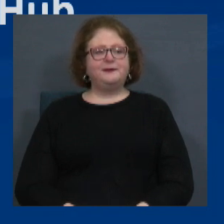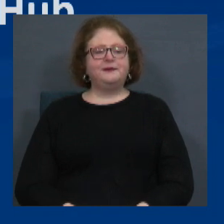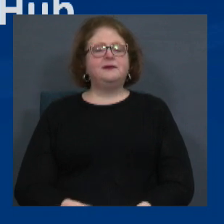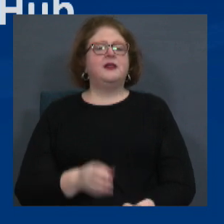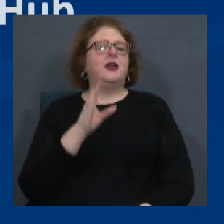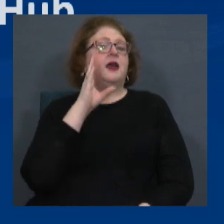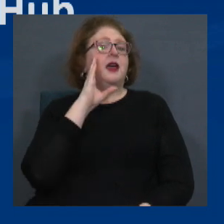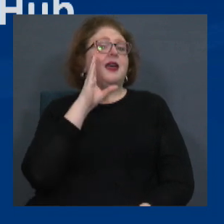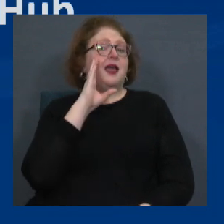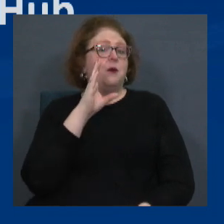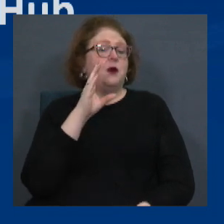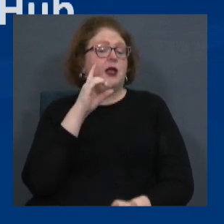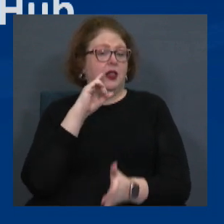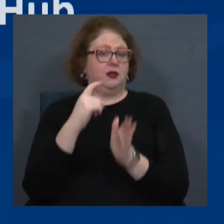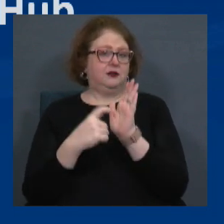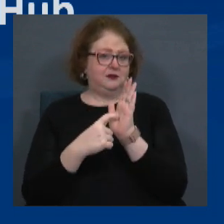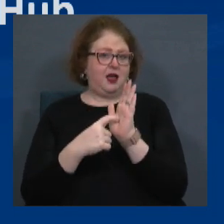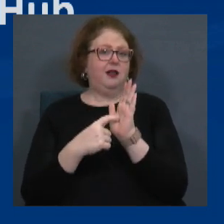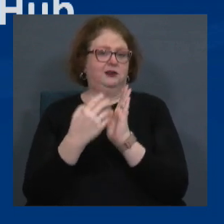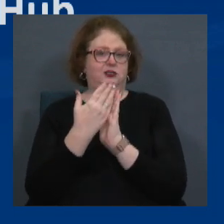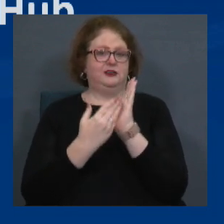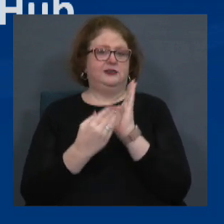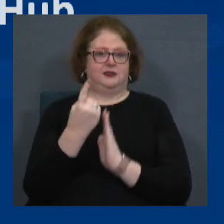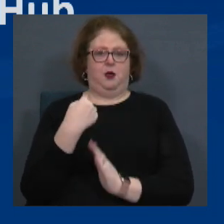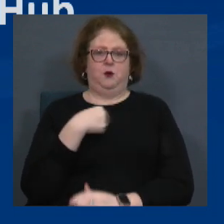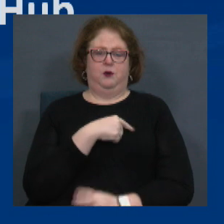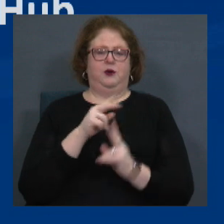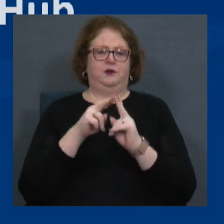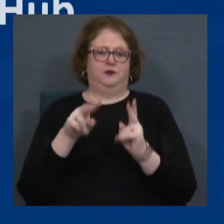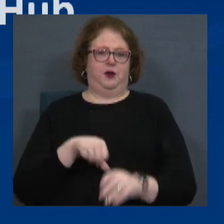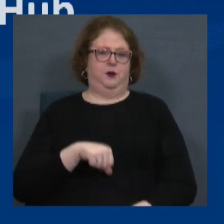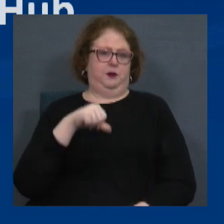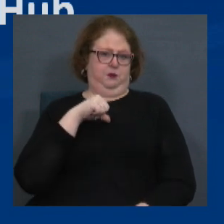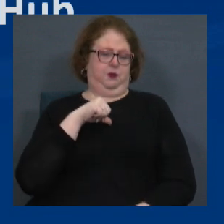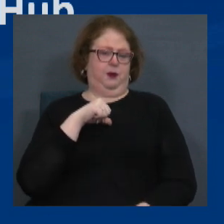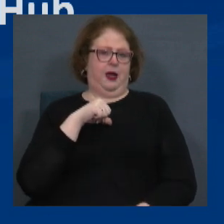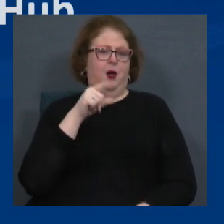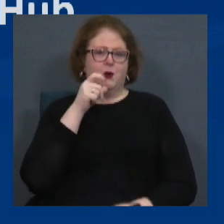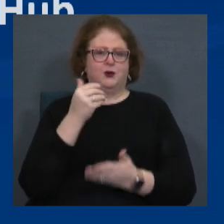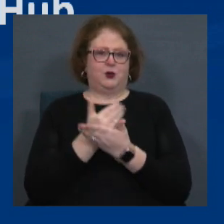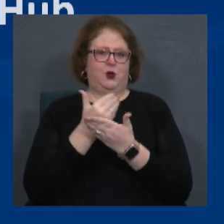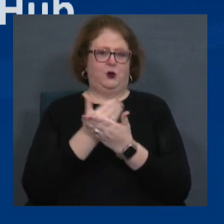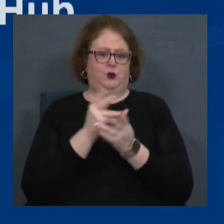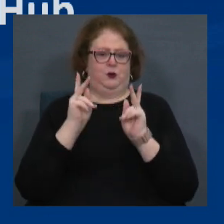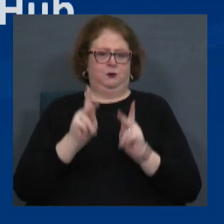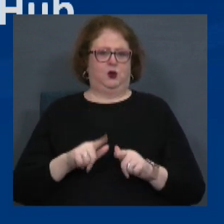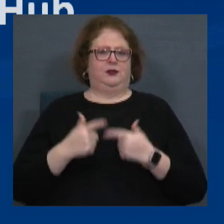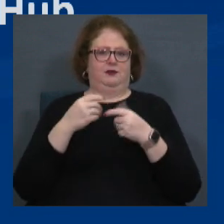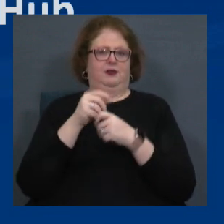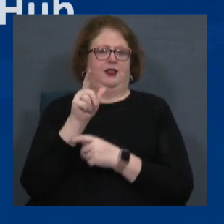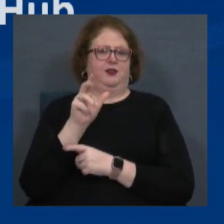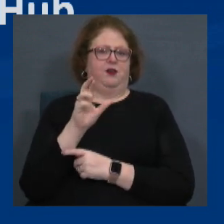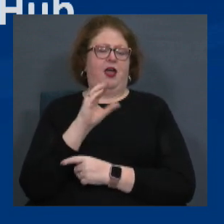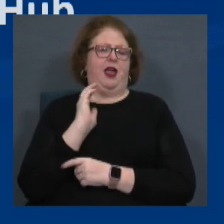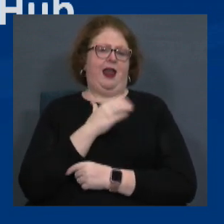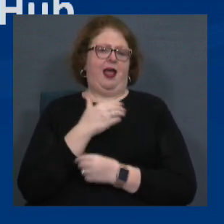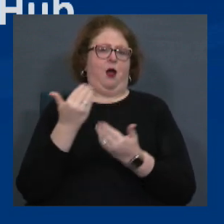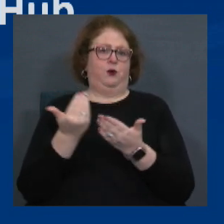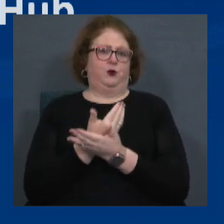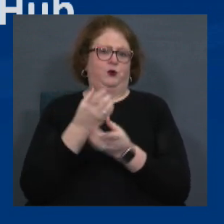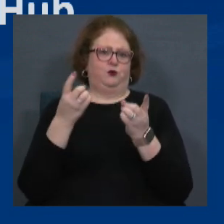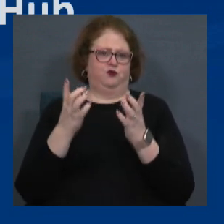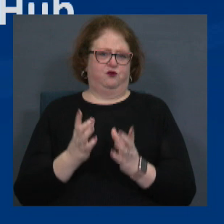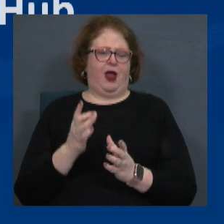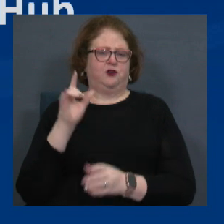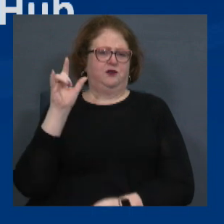few moments someone we're very proud to have as a new citizen of Little Rock and a new director of our airport. But I just want to